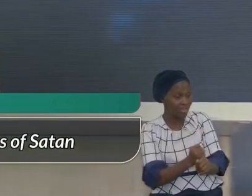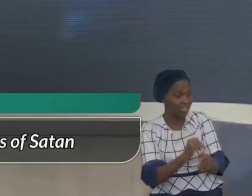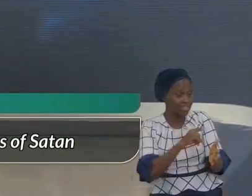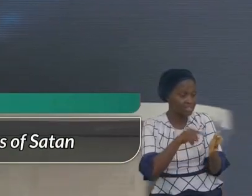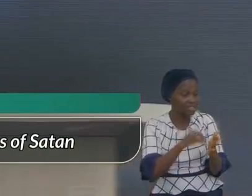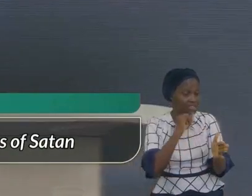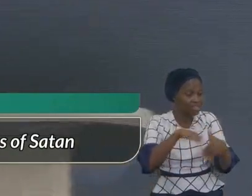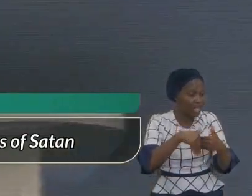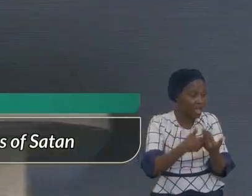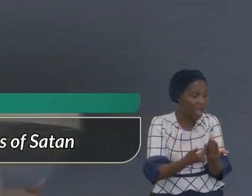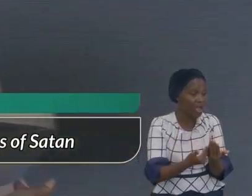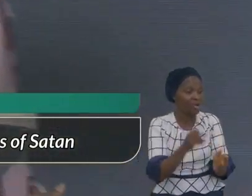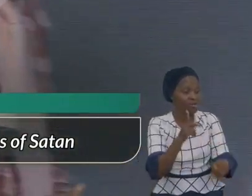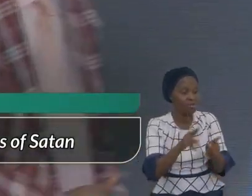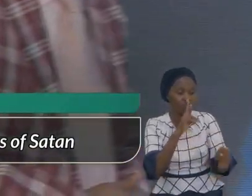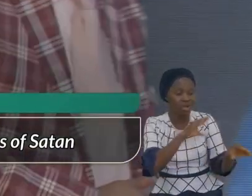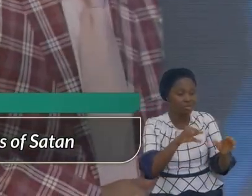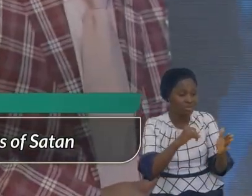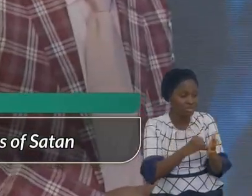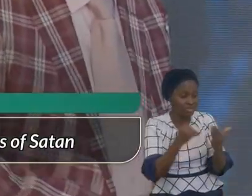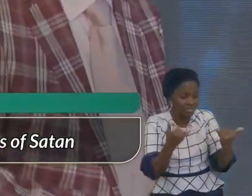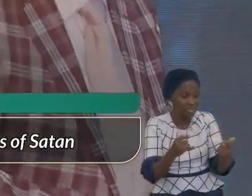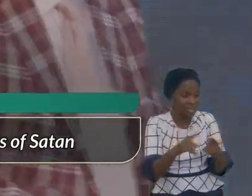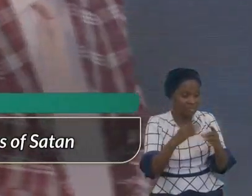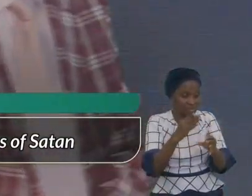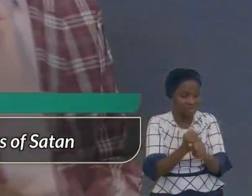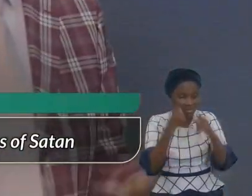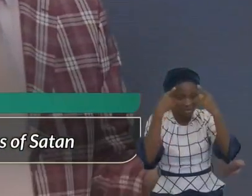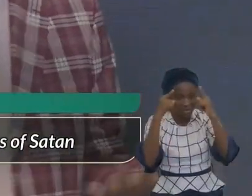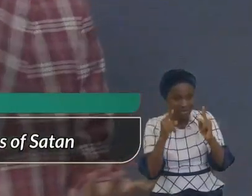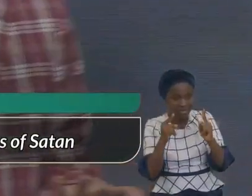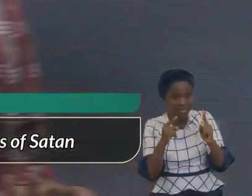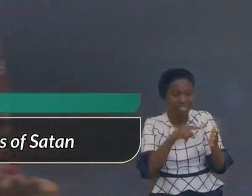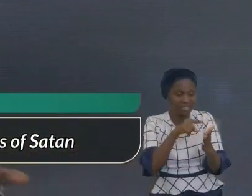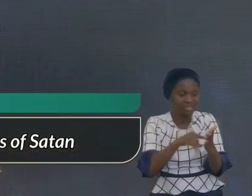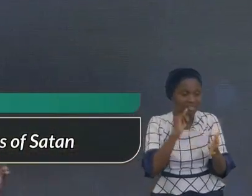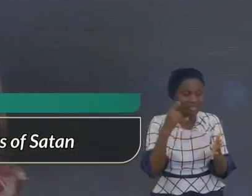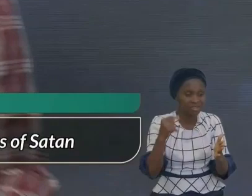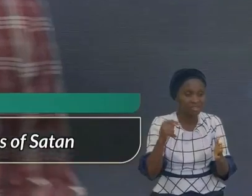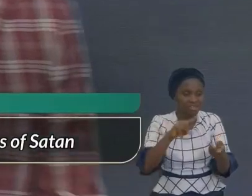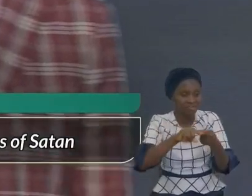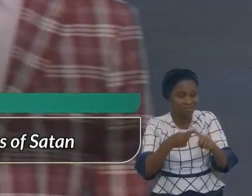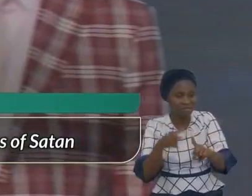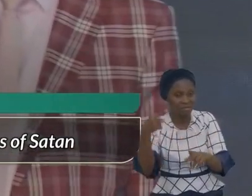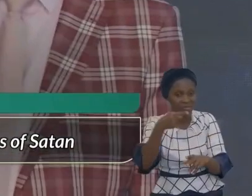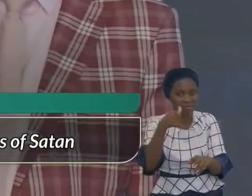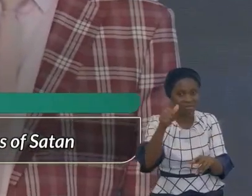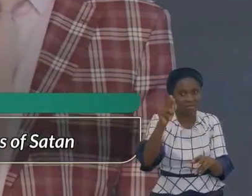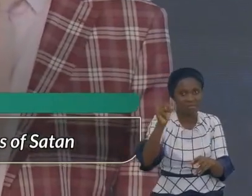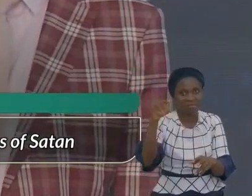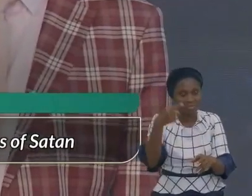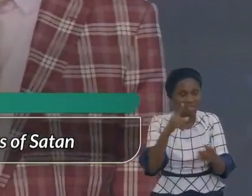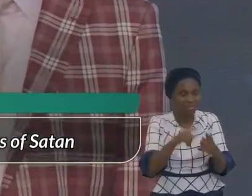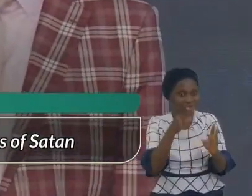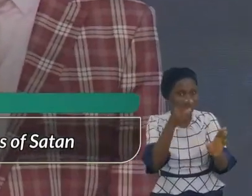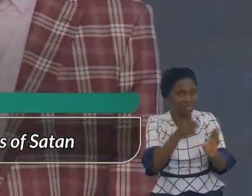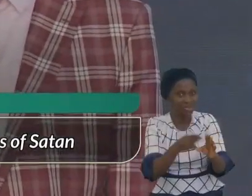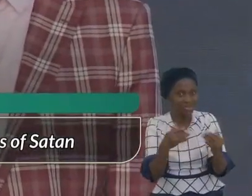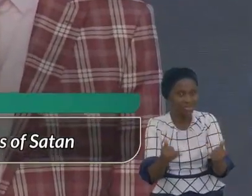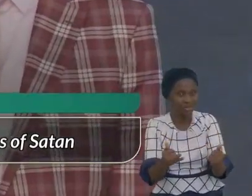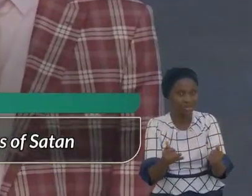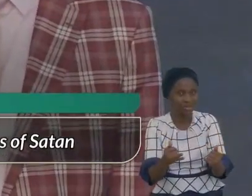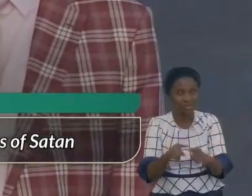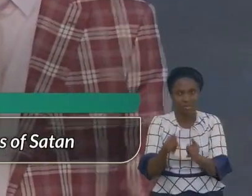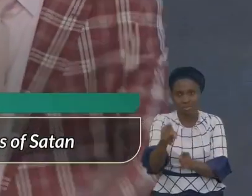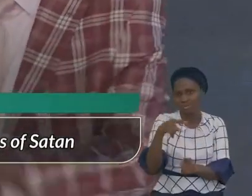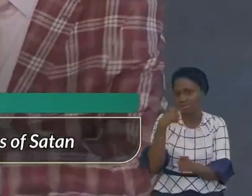You say no. no gang, no secret